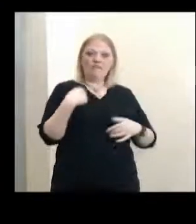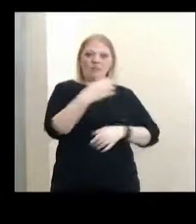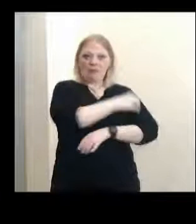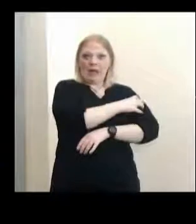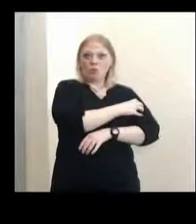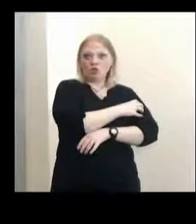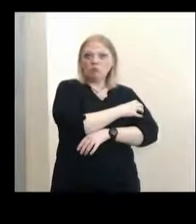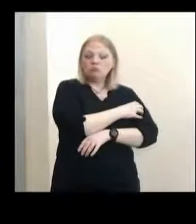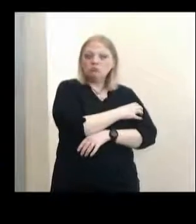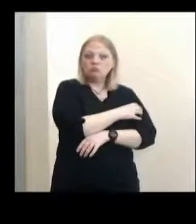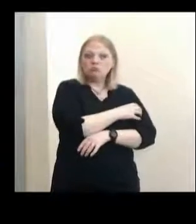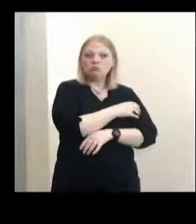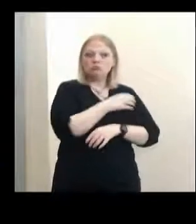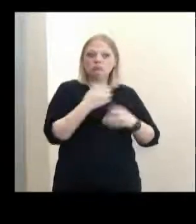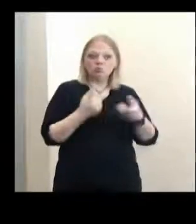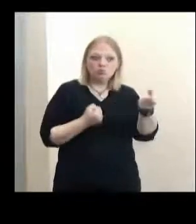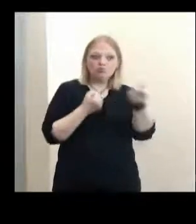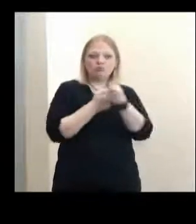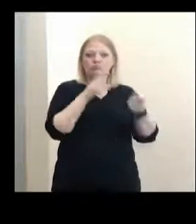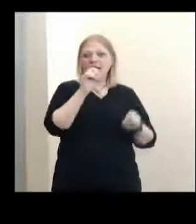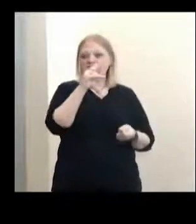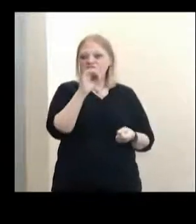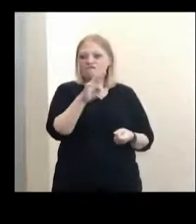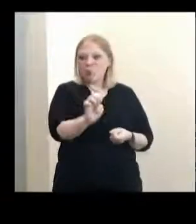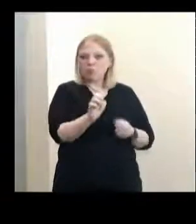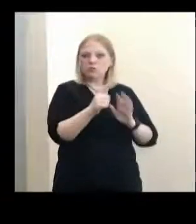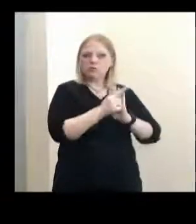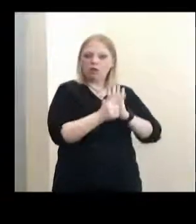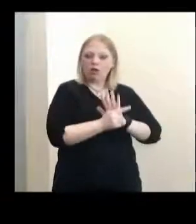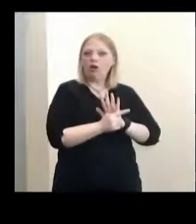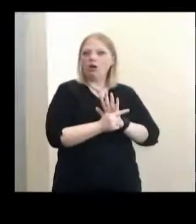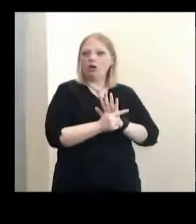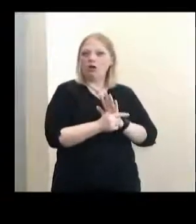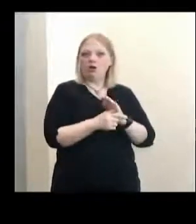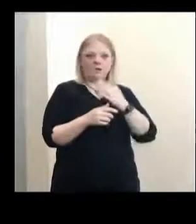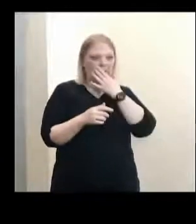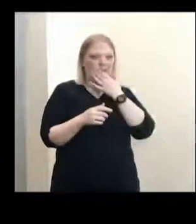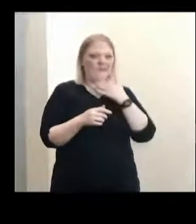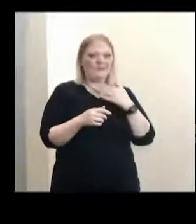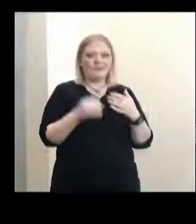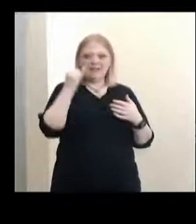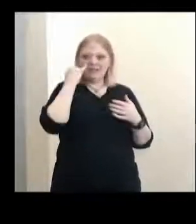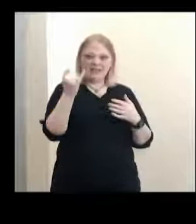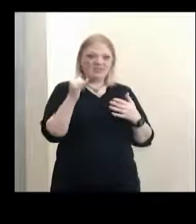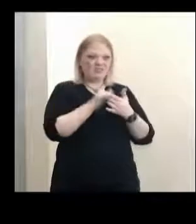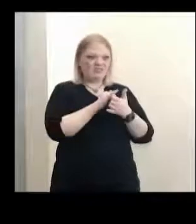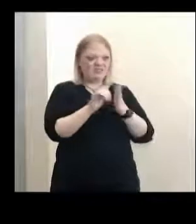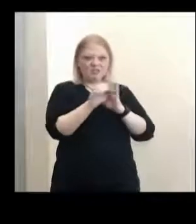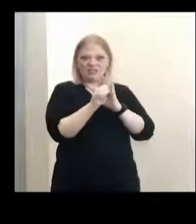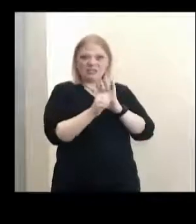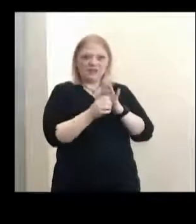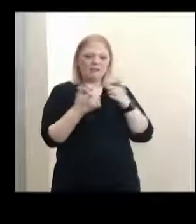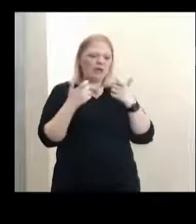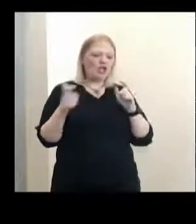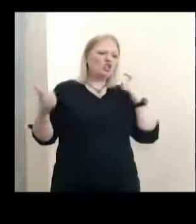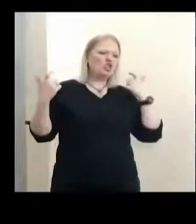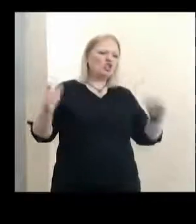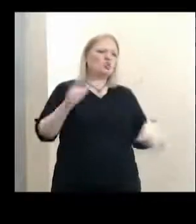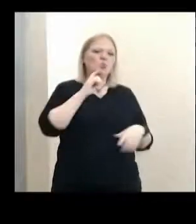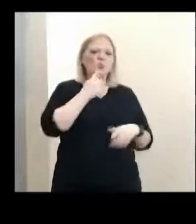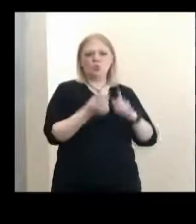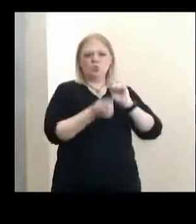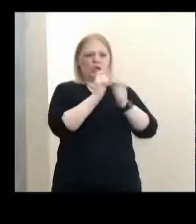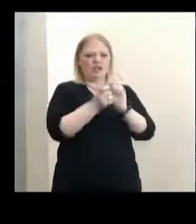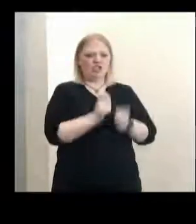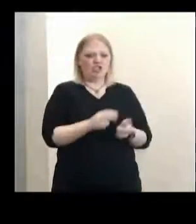to enforce this law. New York State should just, if they're going to make major nursing home changes after all the issues we've seen, they should give the local